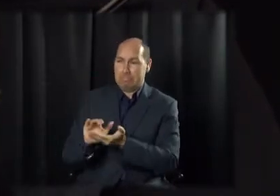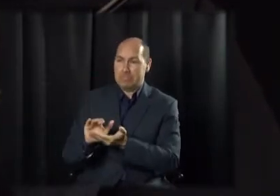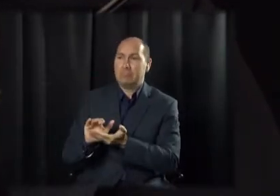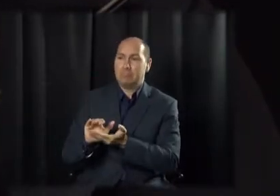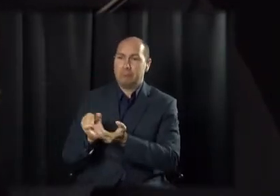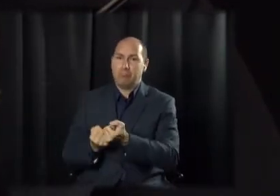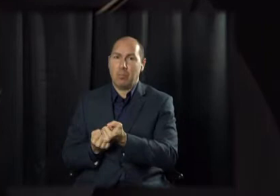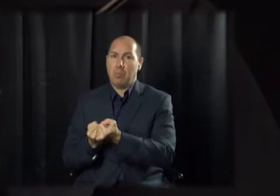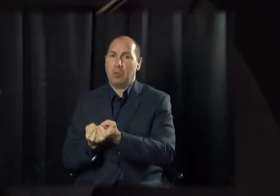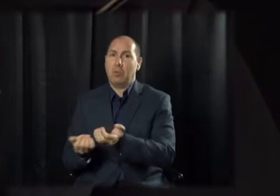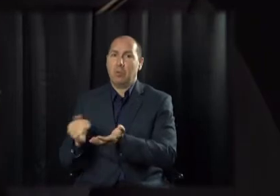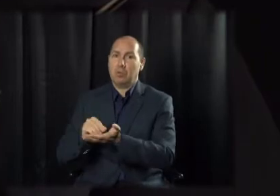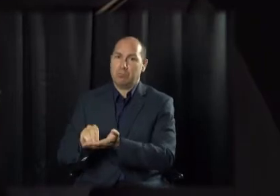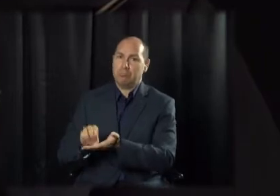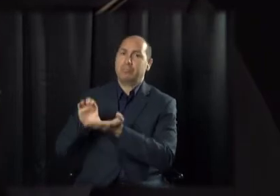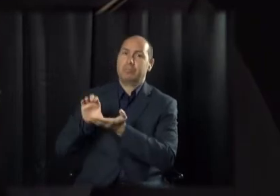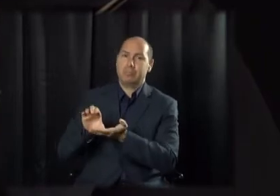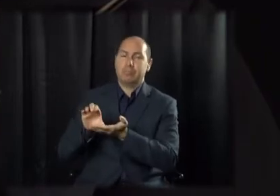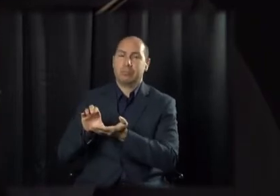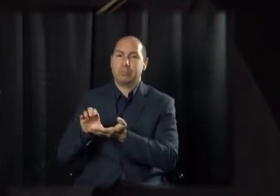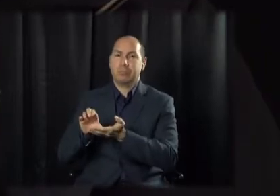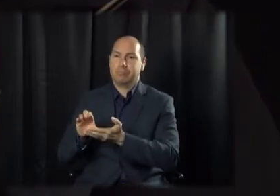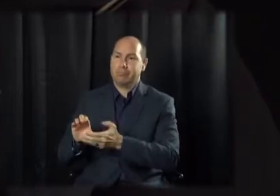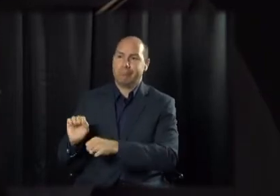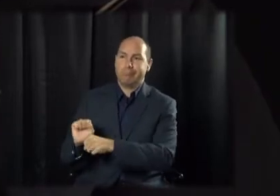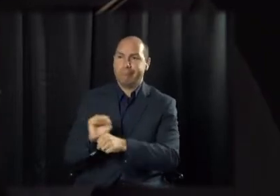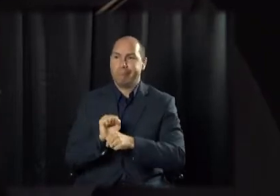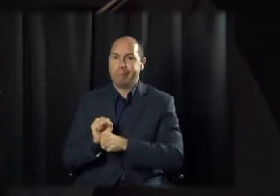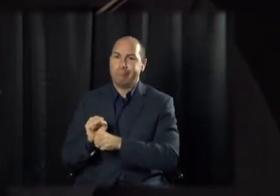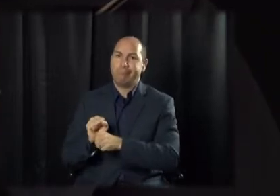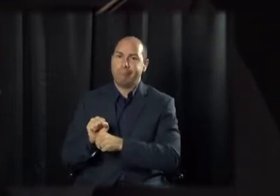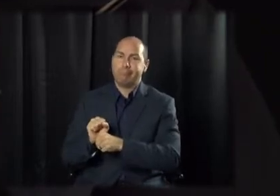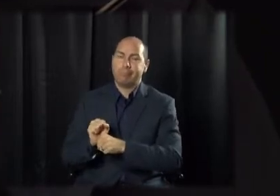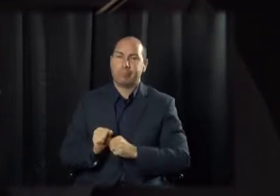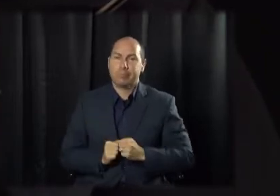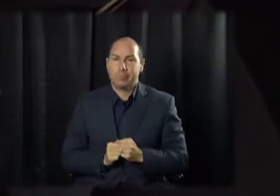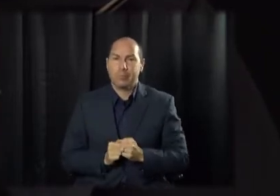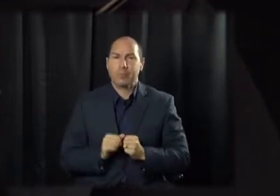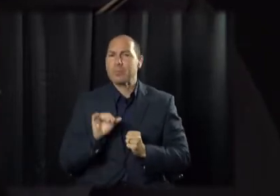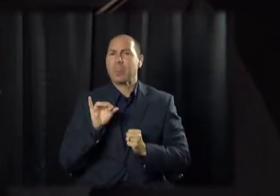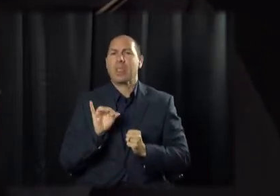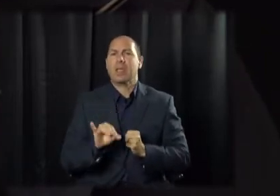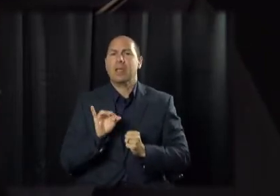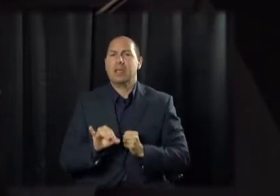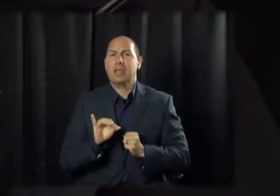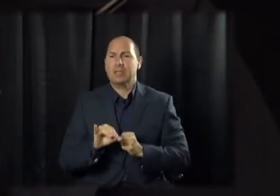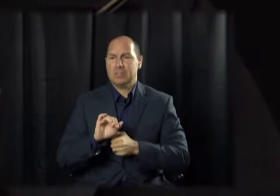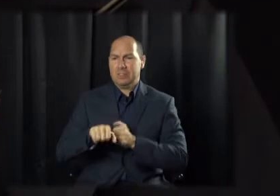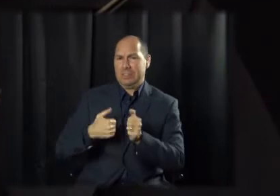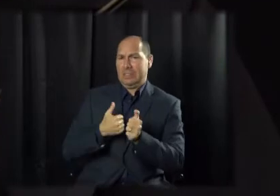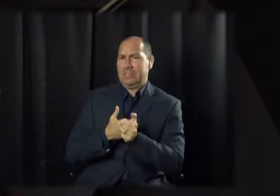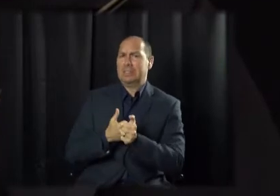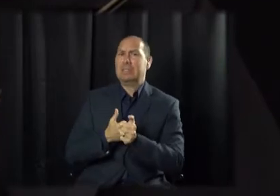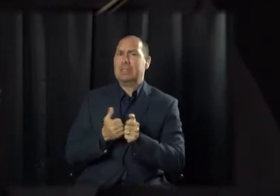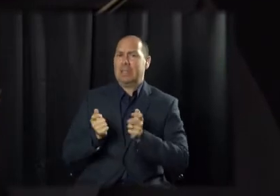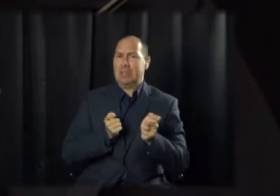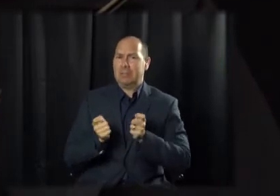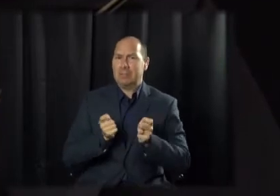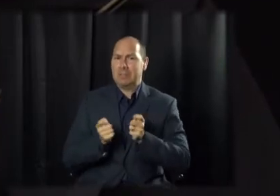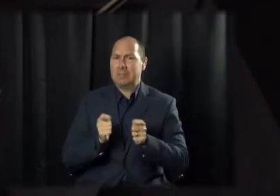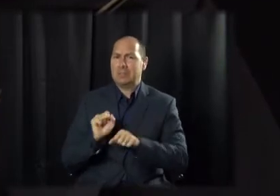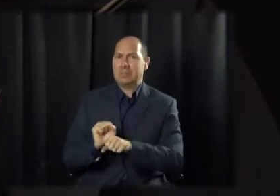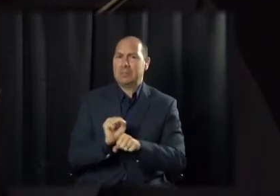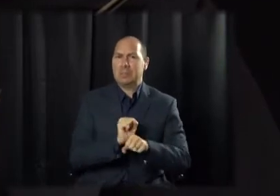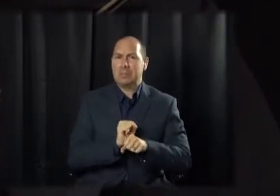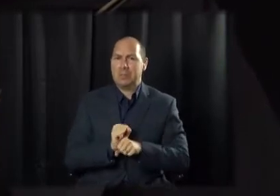better opportunity for the University of Puerto Rico to look internally and identify these back office functions and identify ways that we